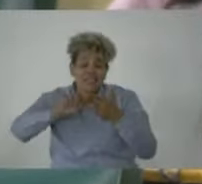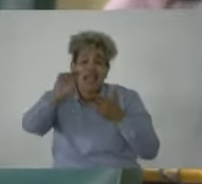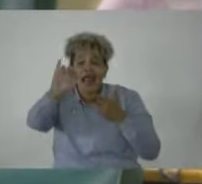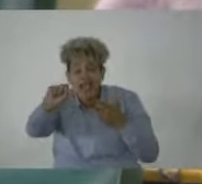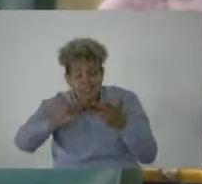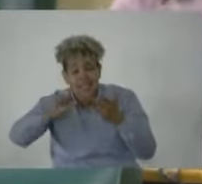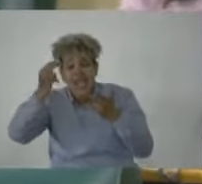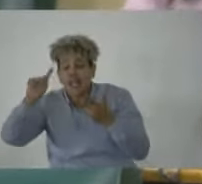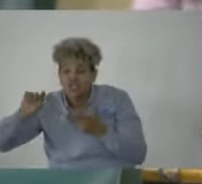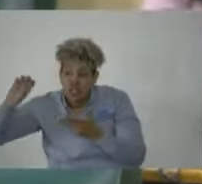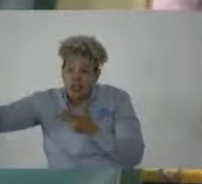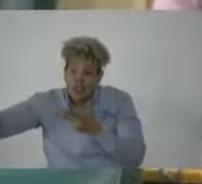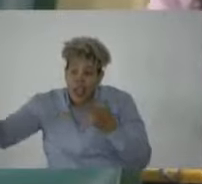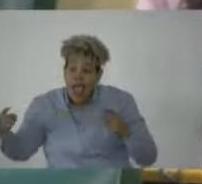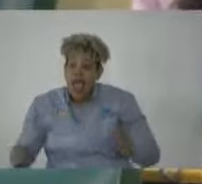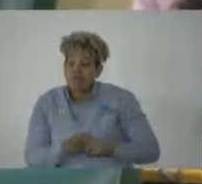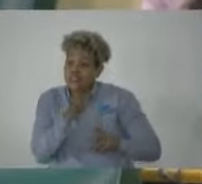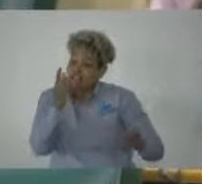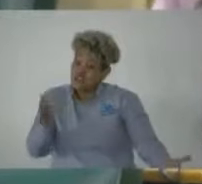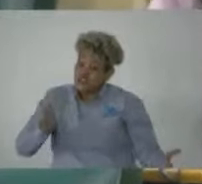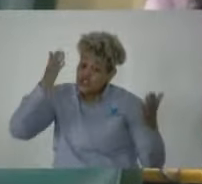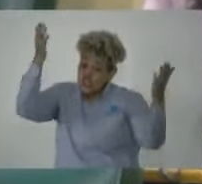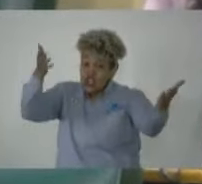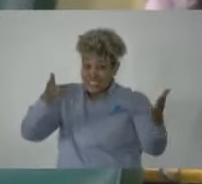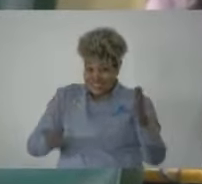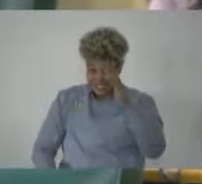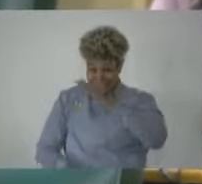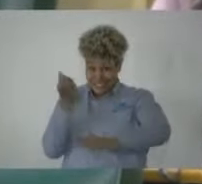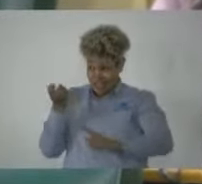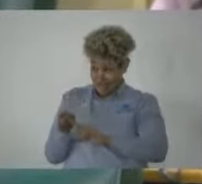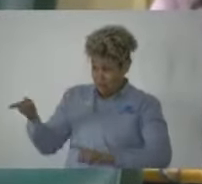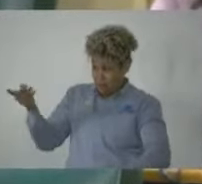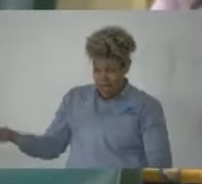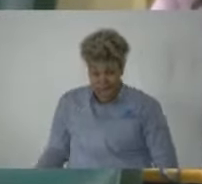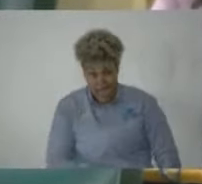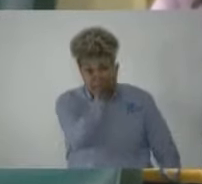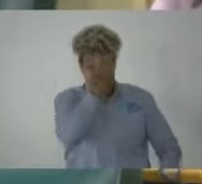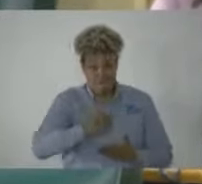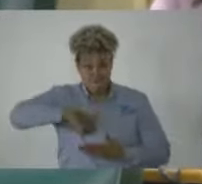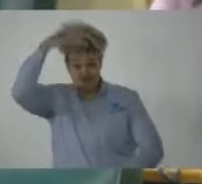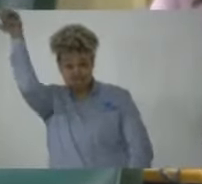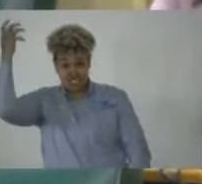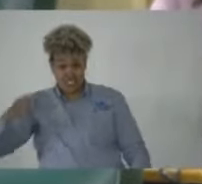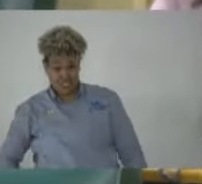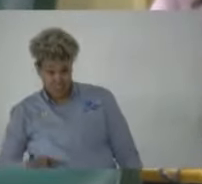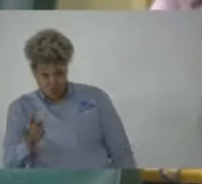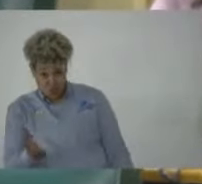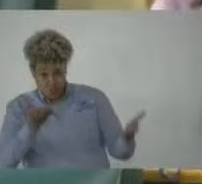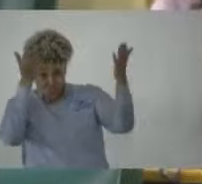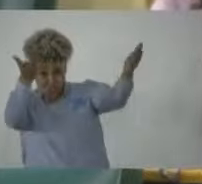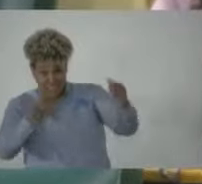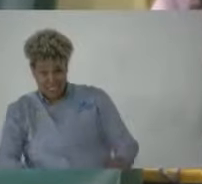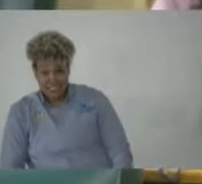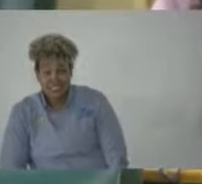and NHT. Are you suggesting taking away from them and giving to higher income earners?